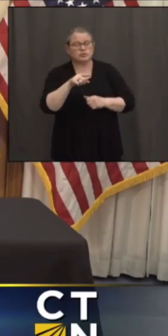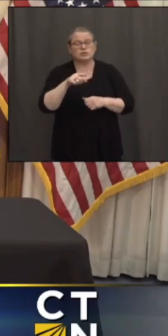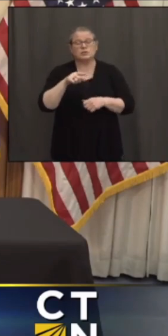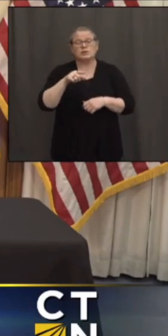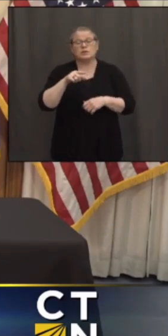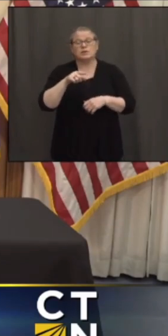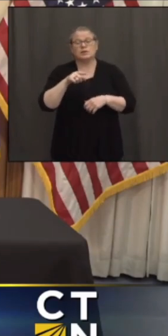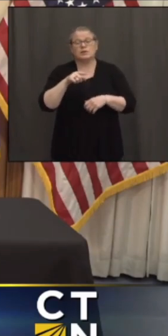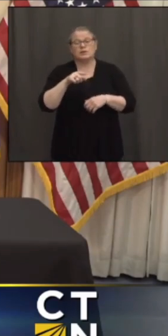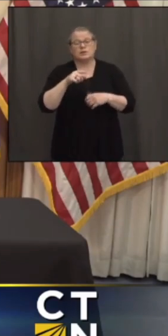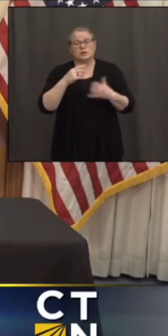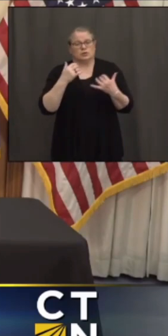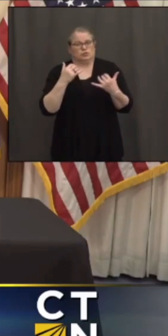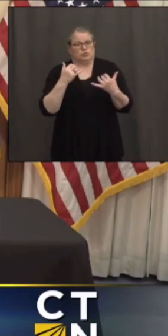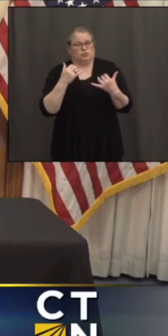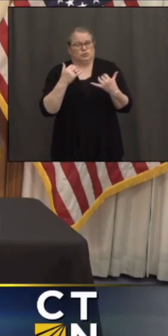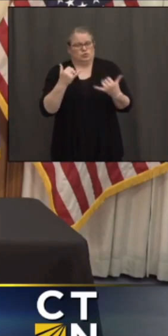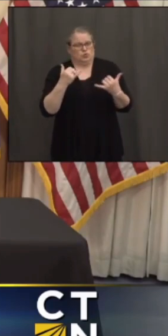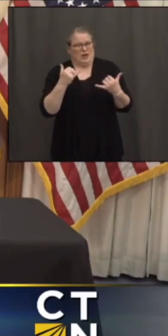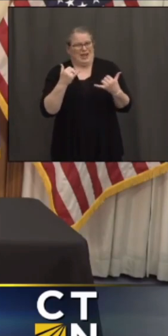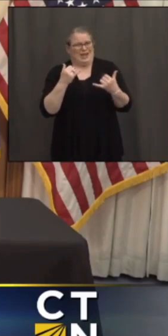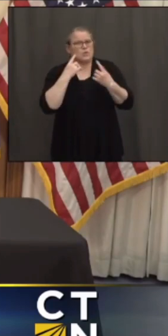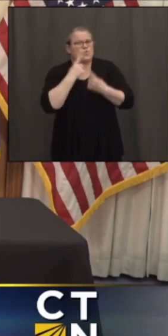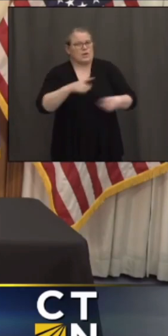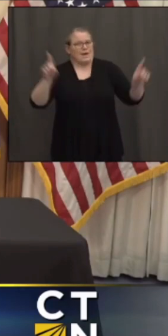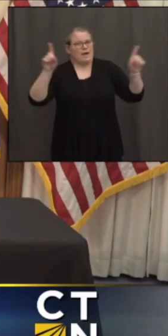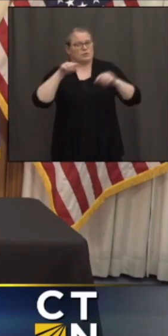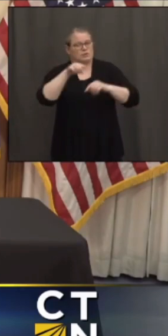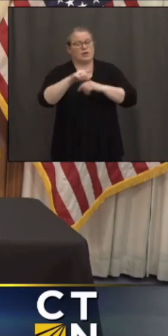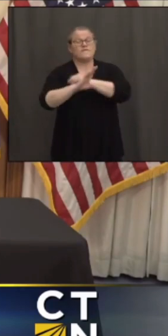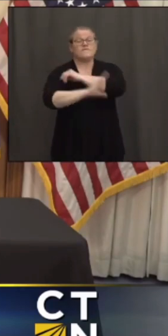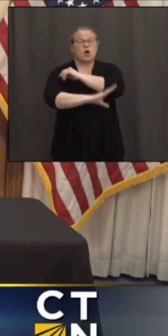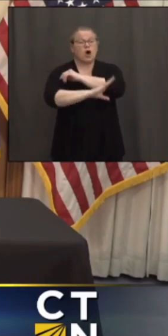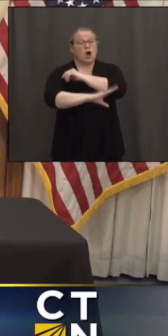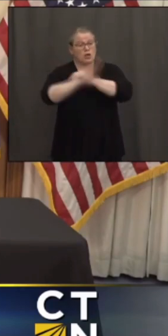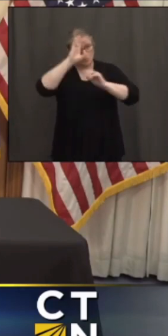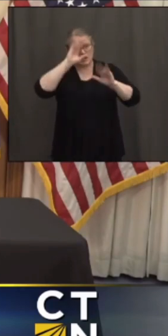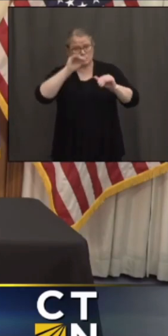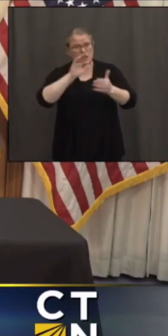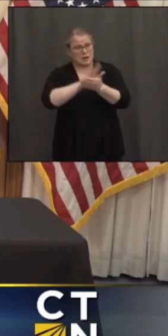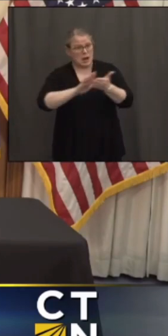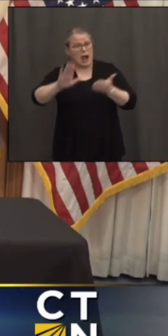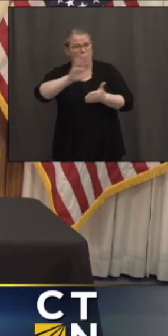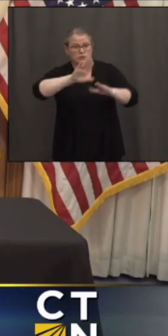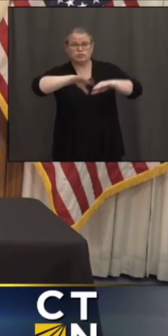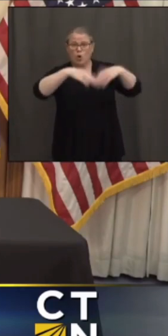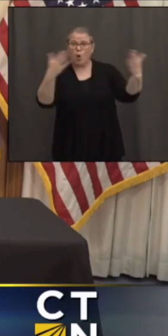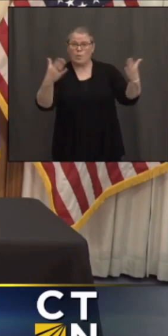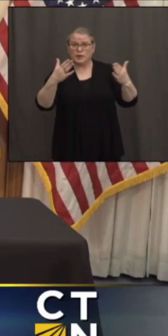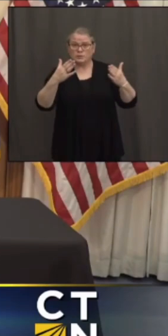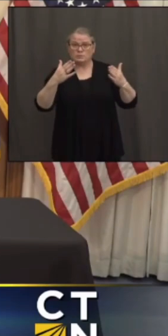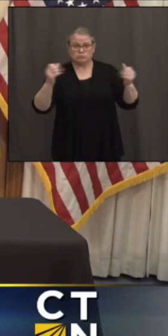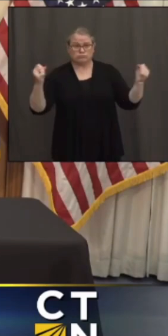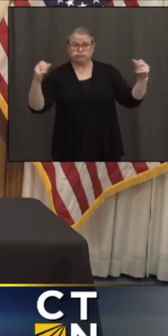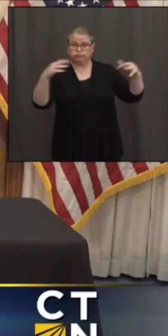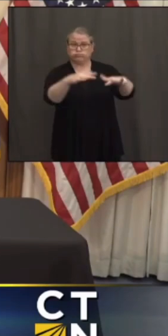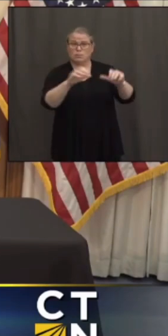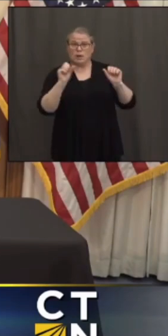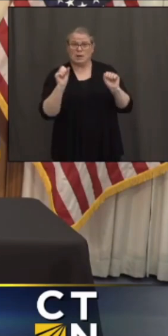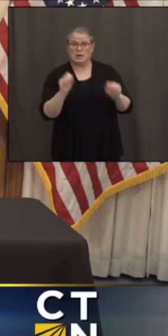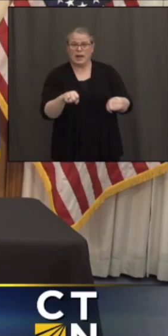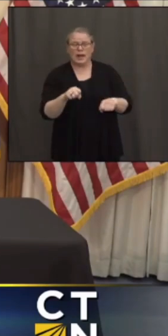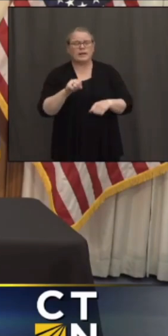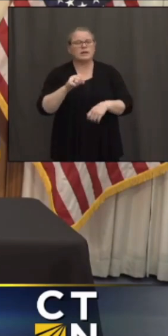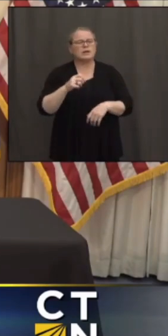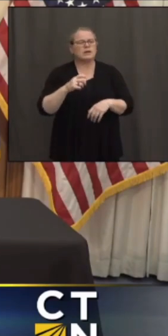We just heard from Wesleyan last week, Yale this week, that they are going to be mandating that students who go to campus get